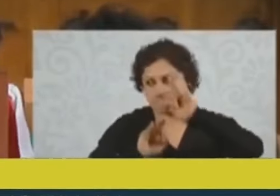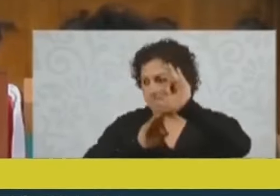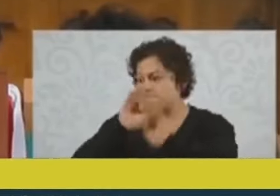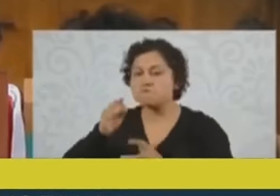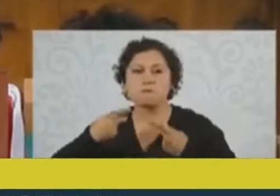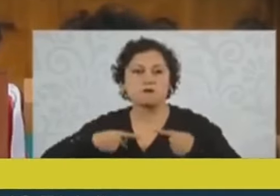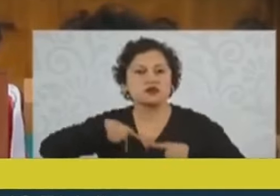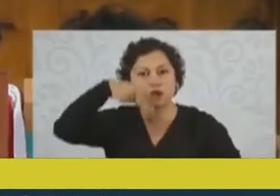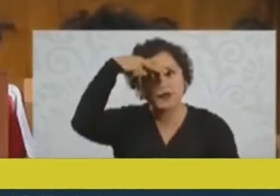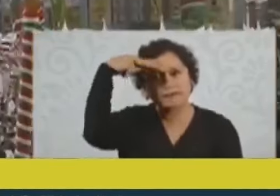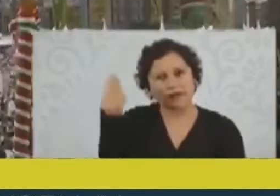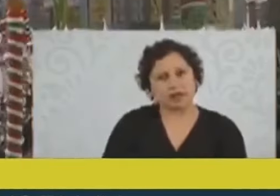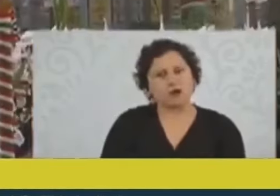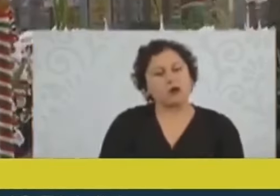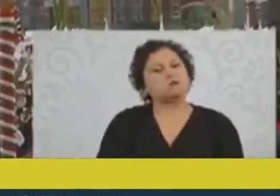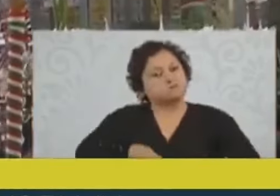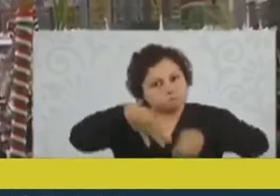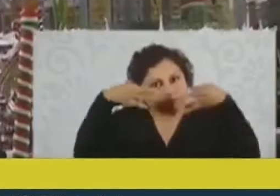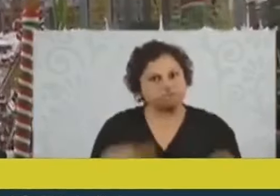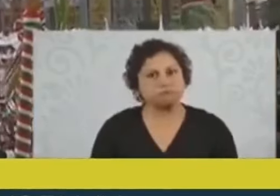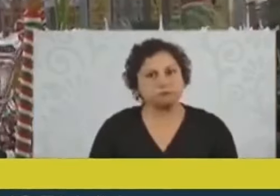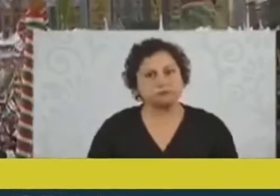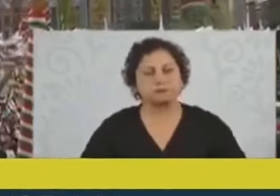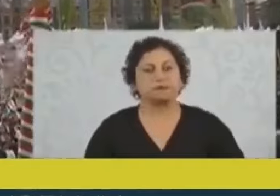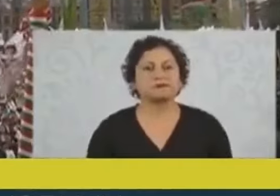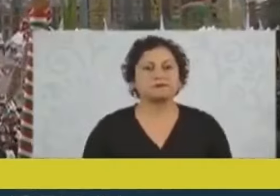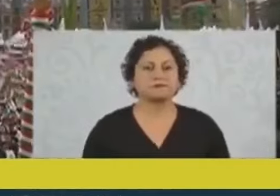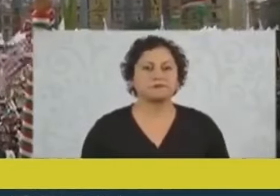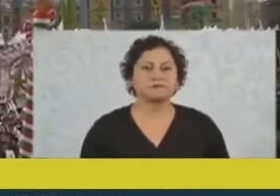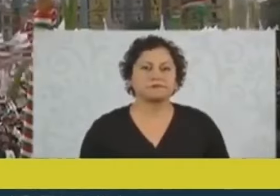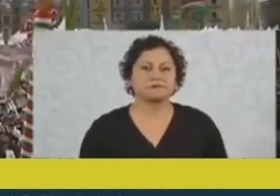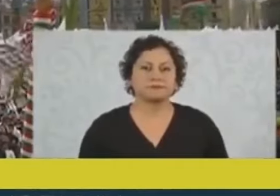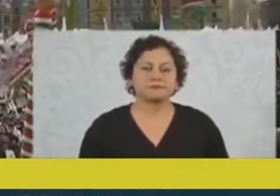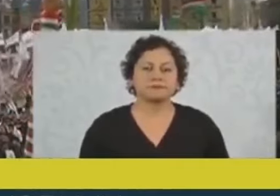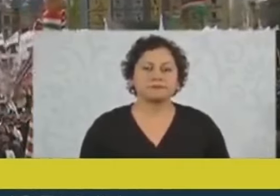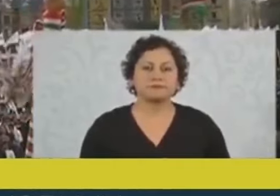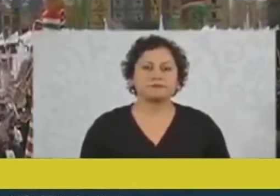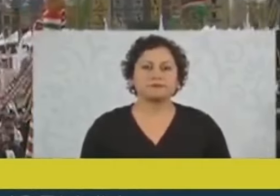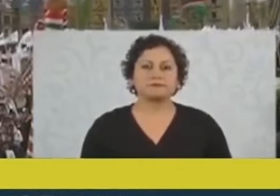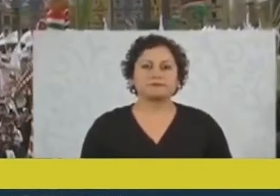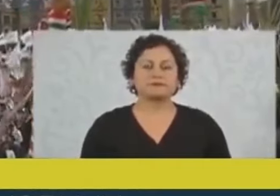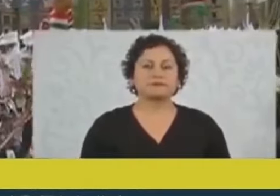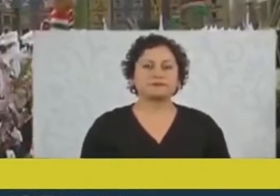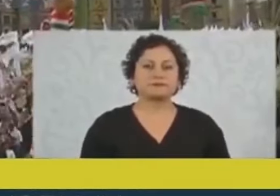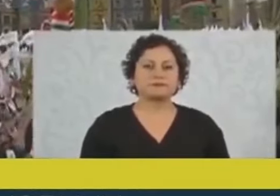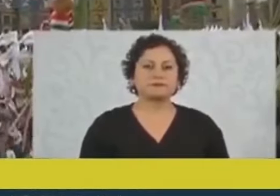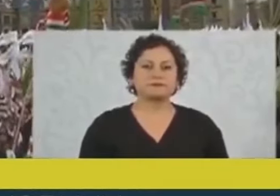consulates, take care of the peoples of abroad with dignity.